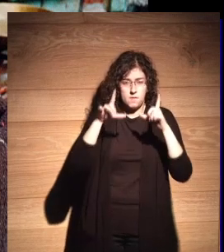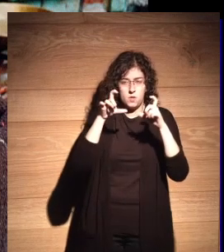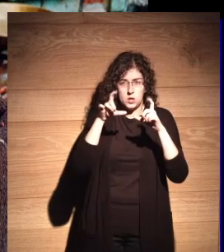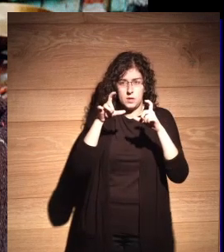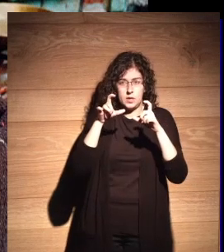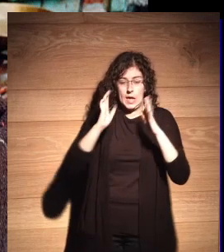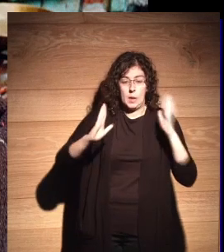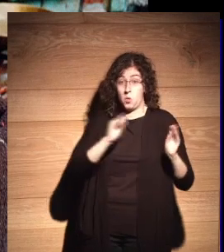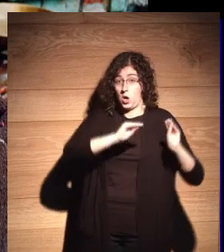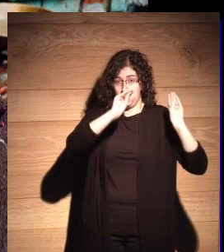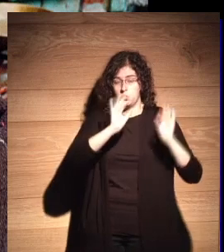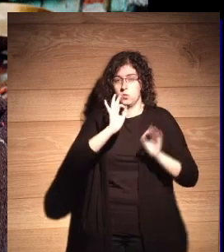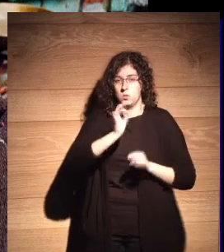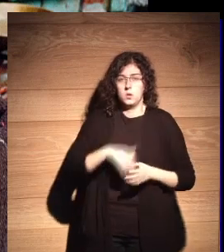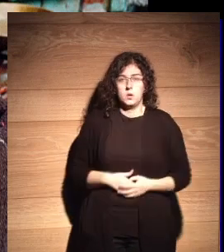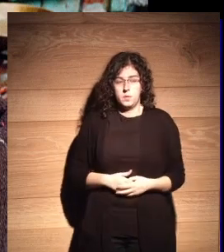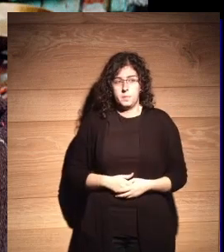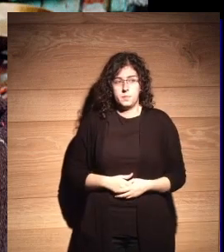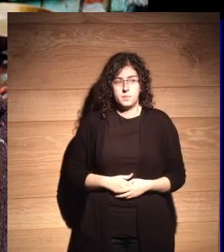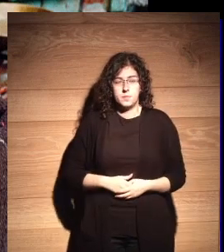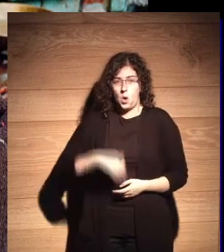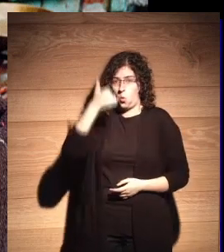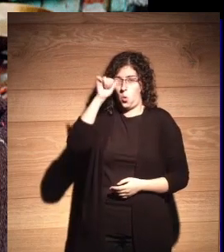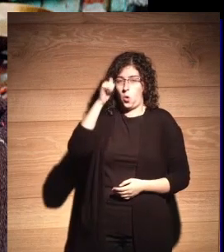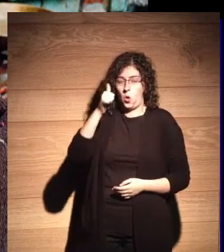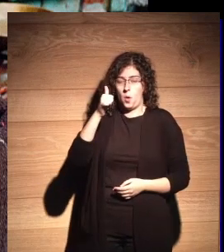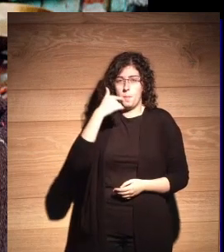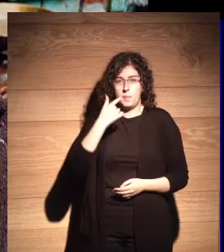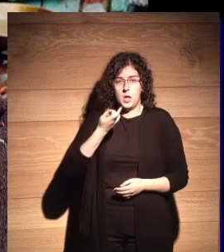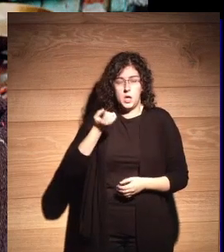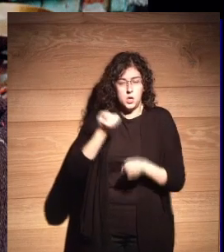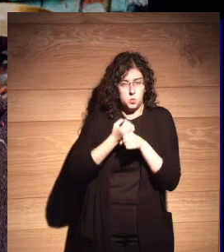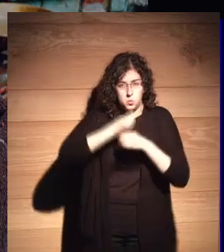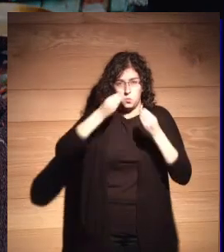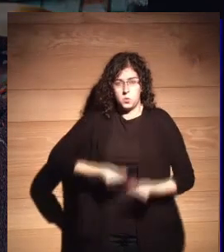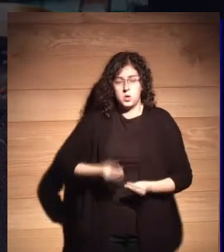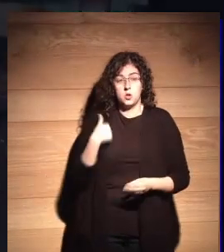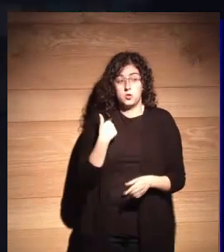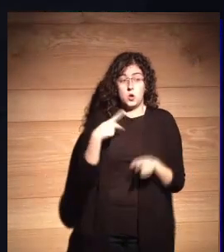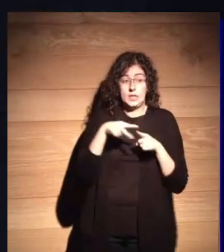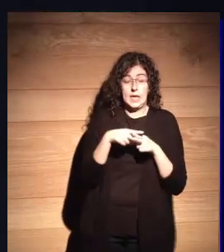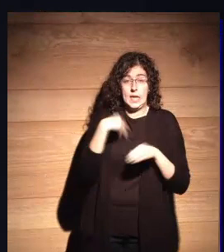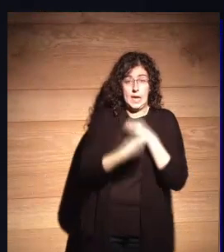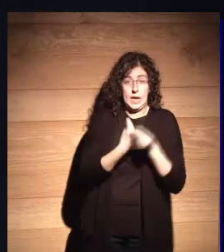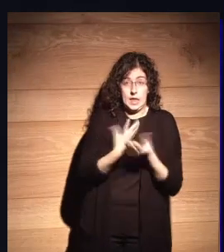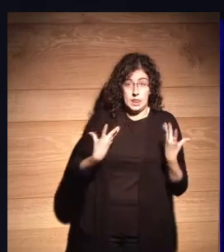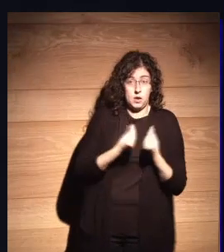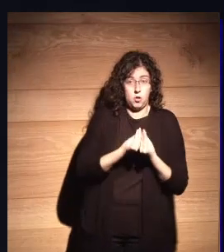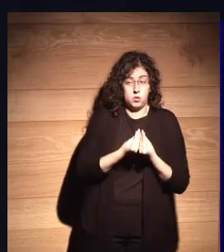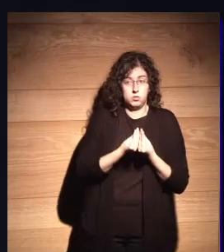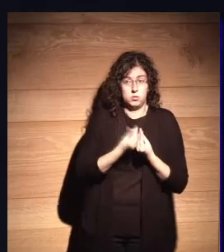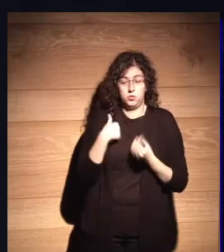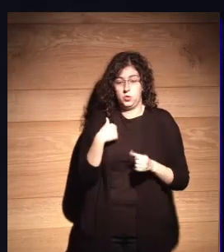A really talented guy. Anyway, I did a workshop with him early in my career, and he really